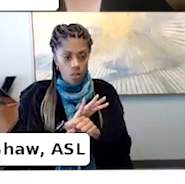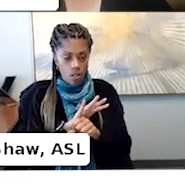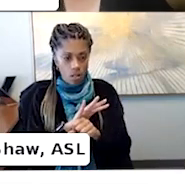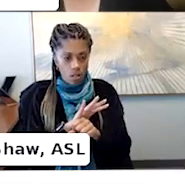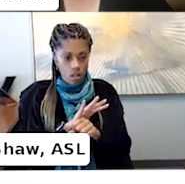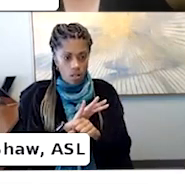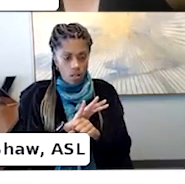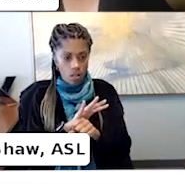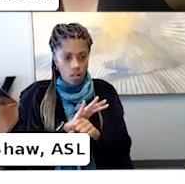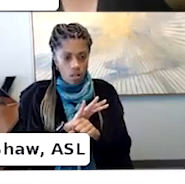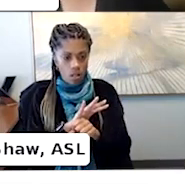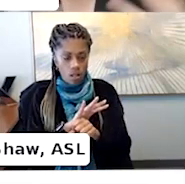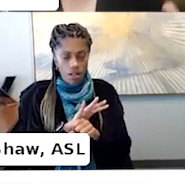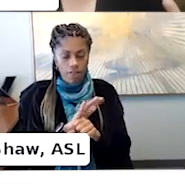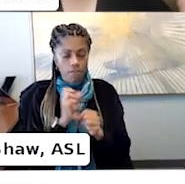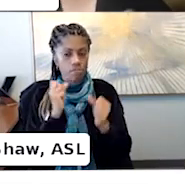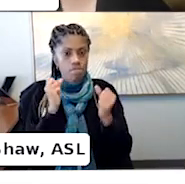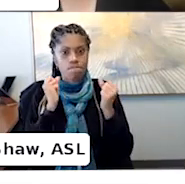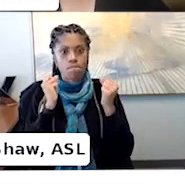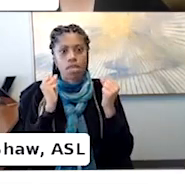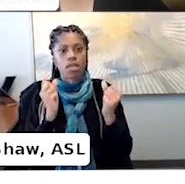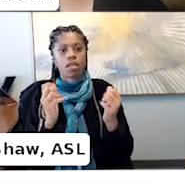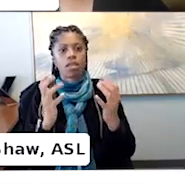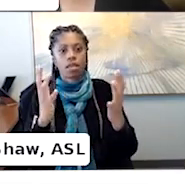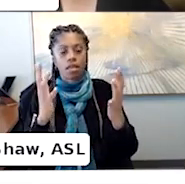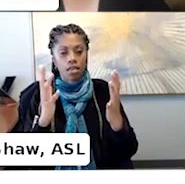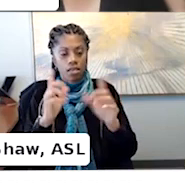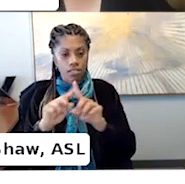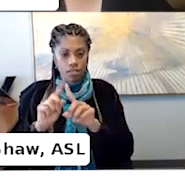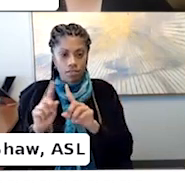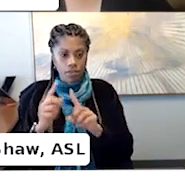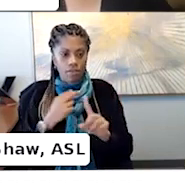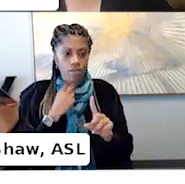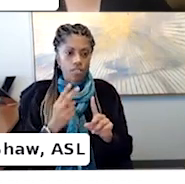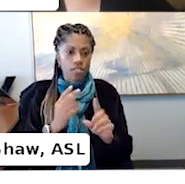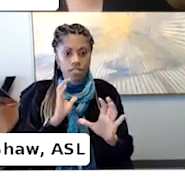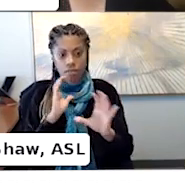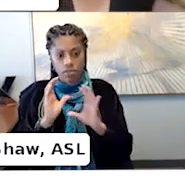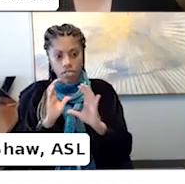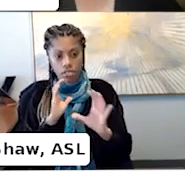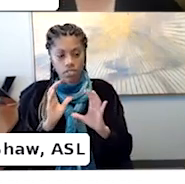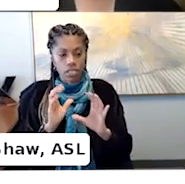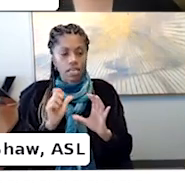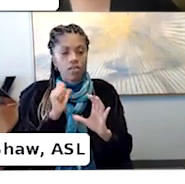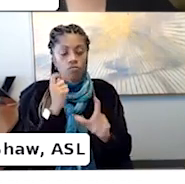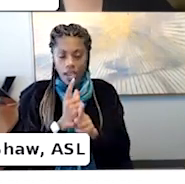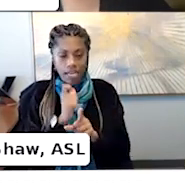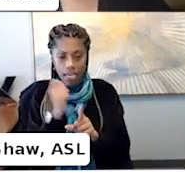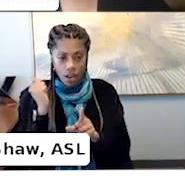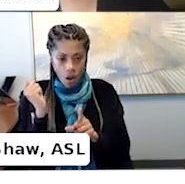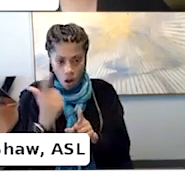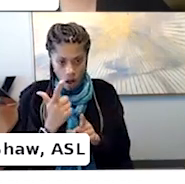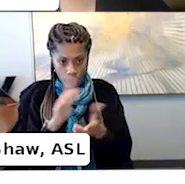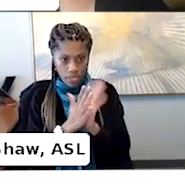hundreds of thousands of conversations or hundreds of thousands of voices, and not all of them become these pieces that you've been